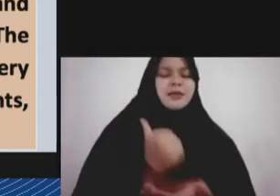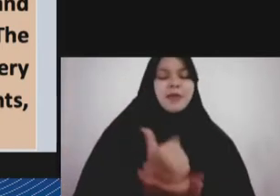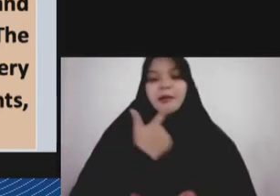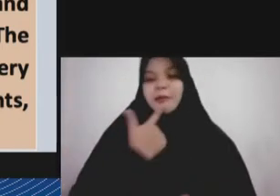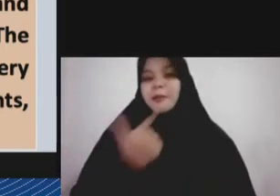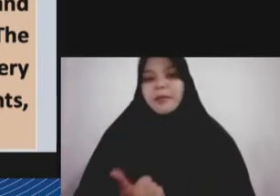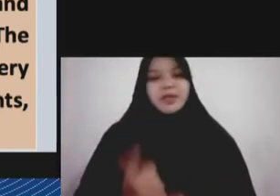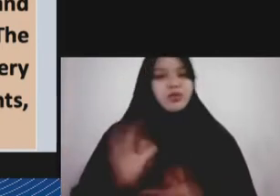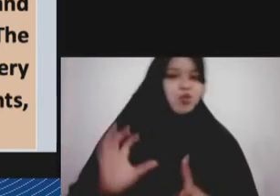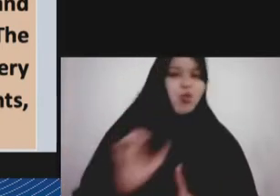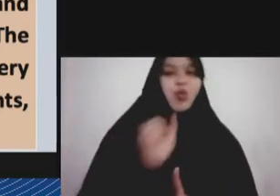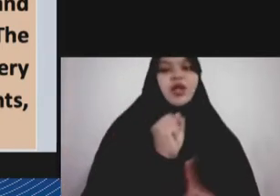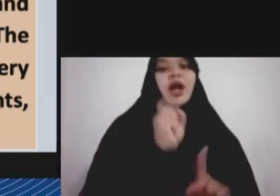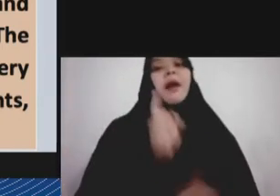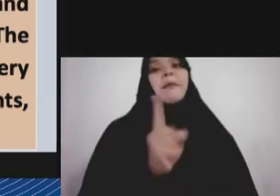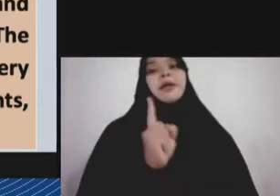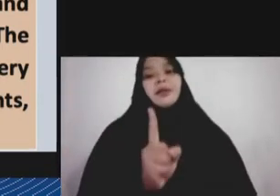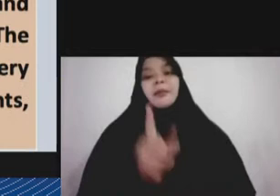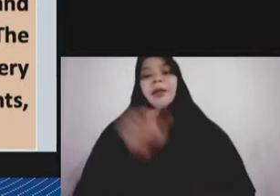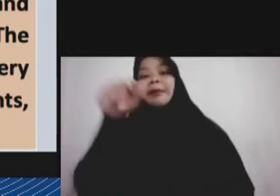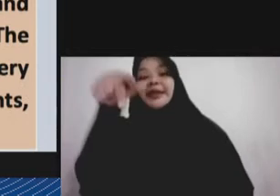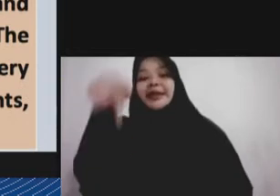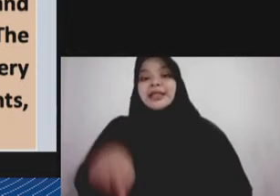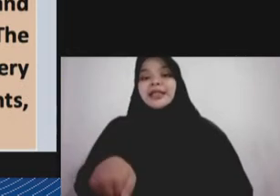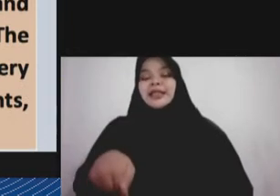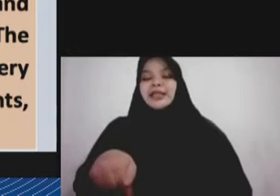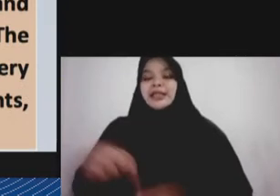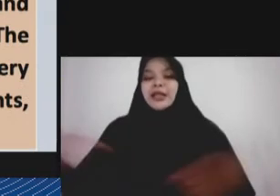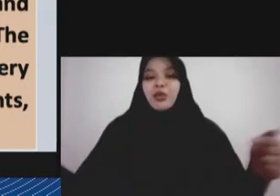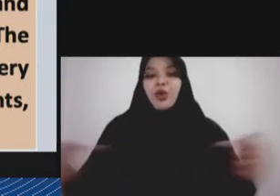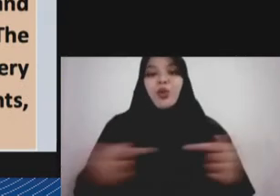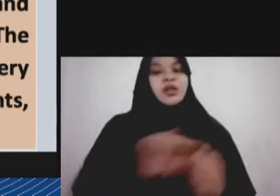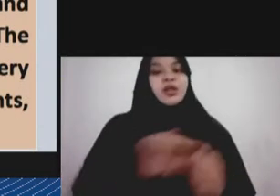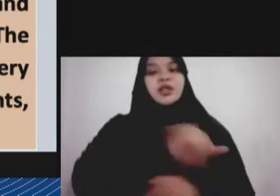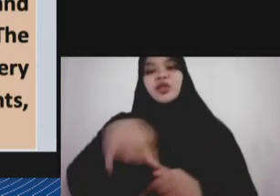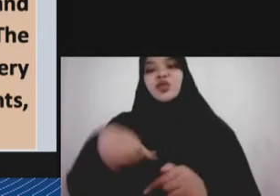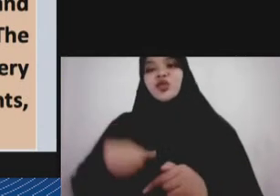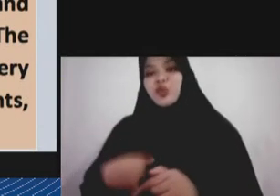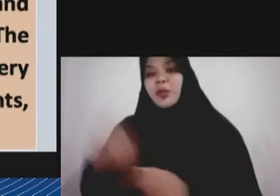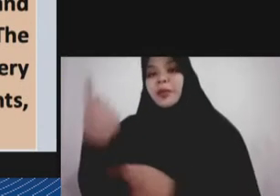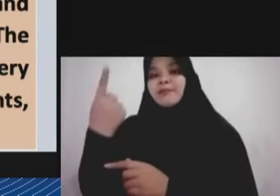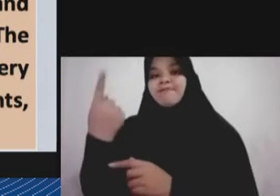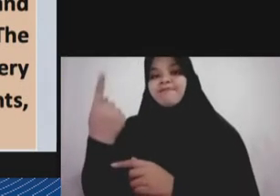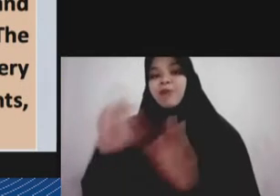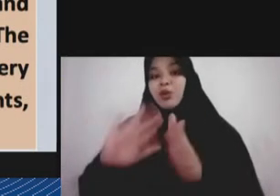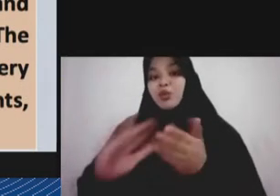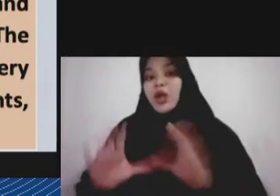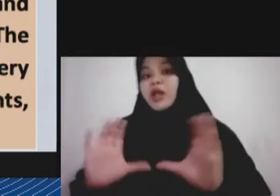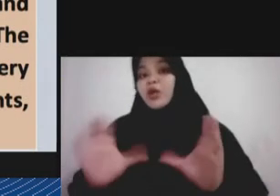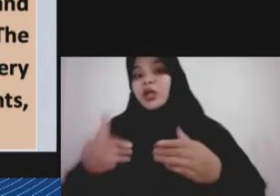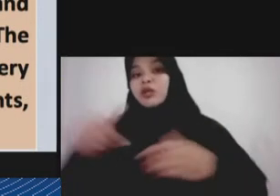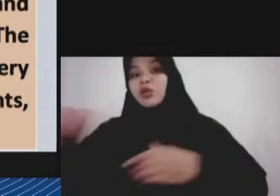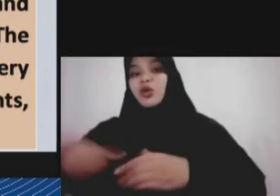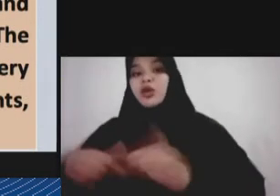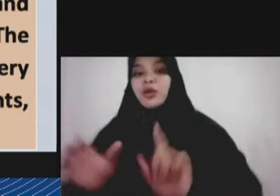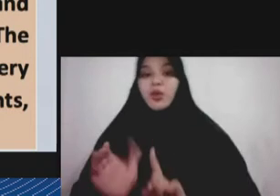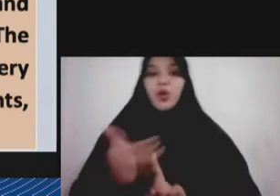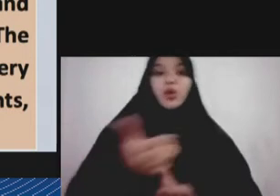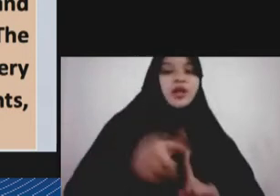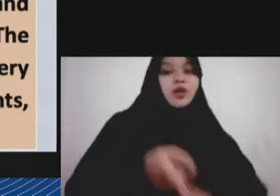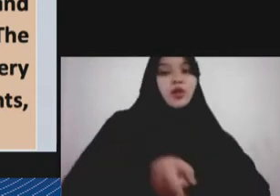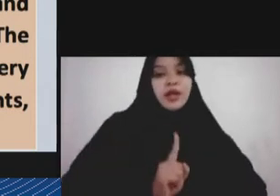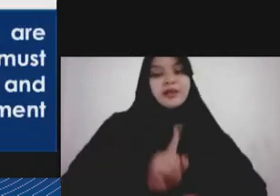realized because it is related to other constitutional rights, namely the right to protection and the right to